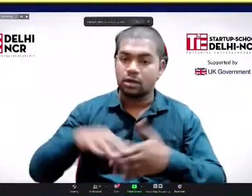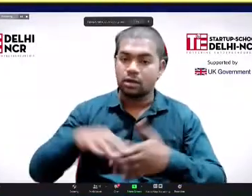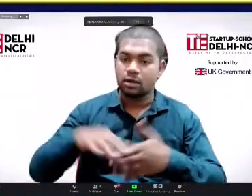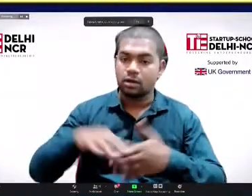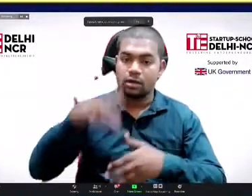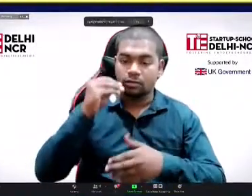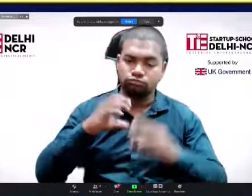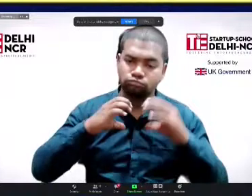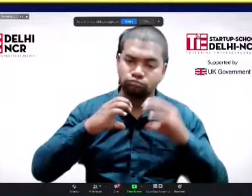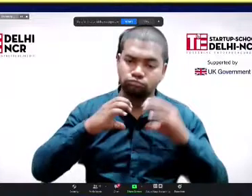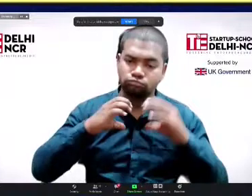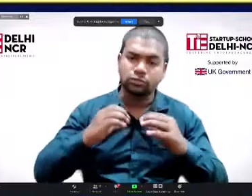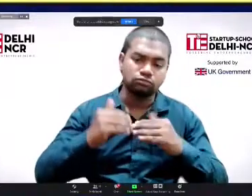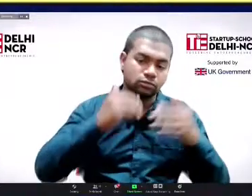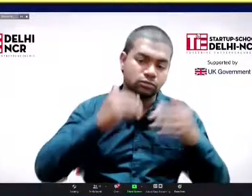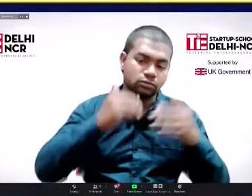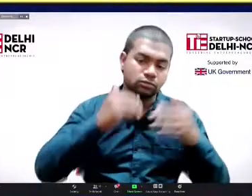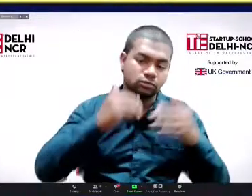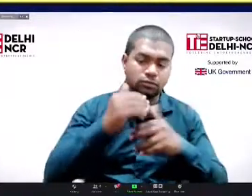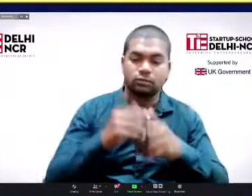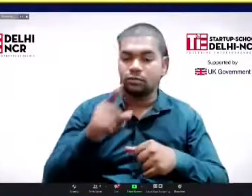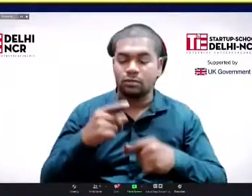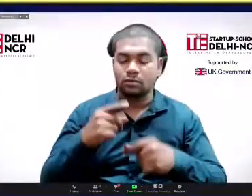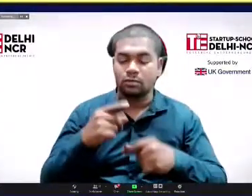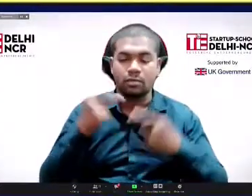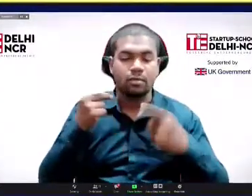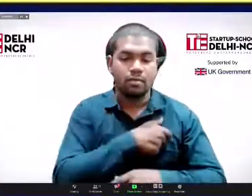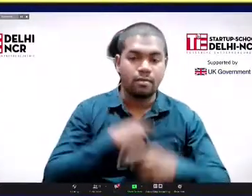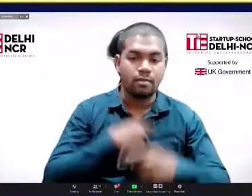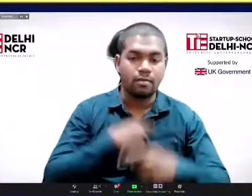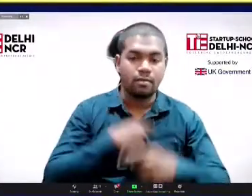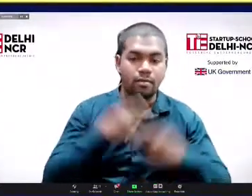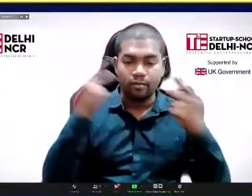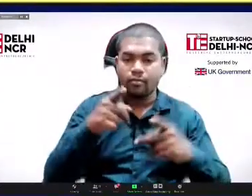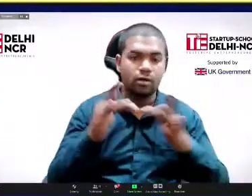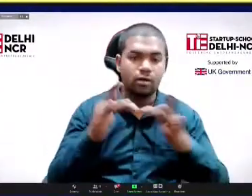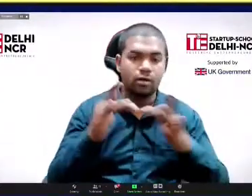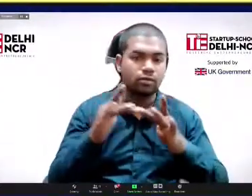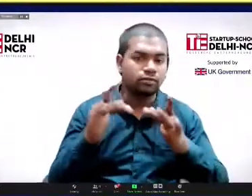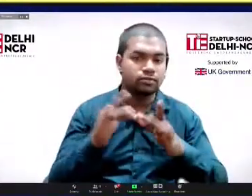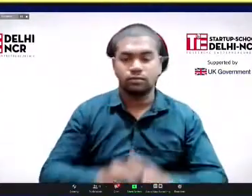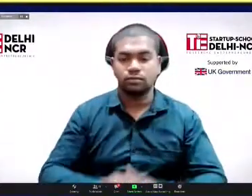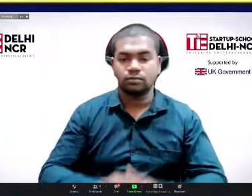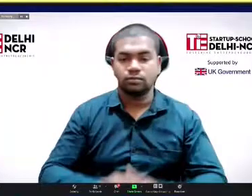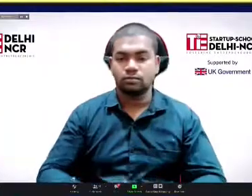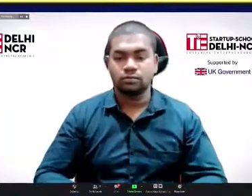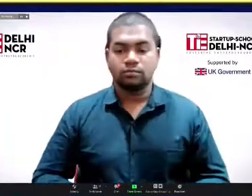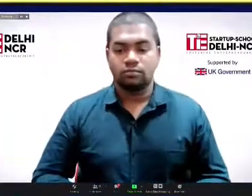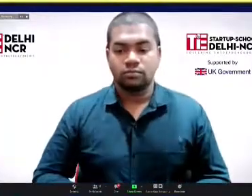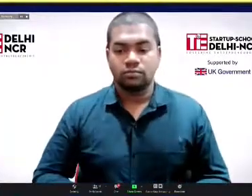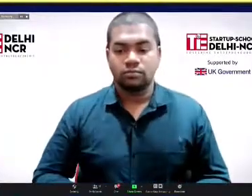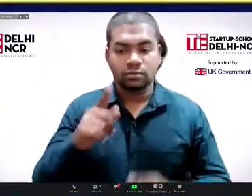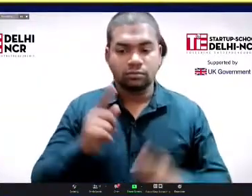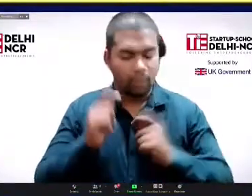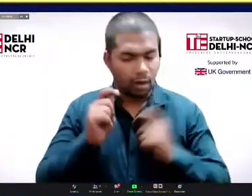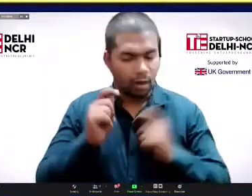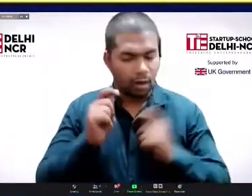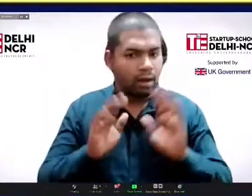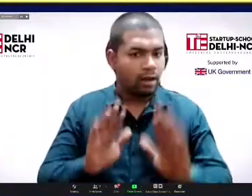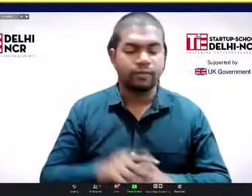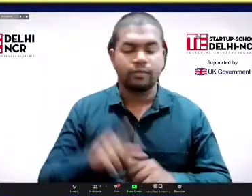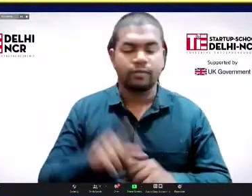continuously, which is a brand we've just designed, and you can see the website is just live and still in testing phase, which is